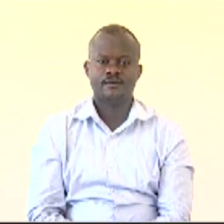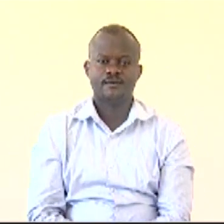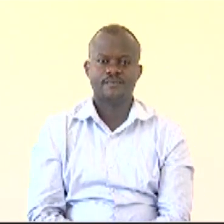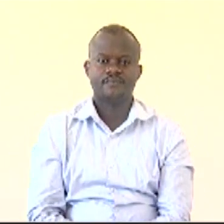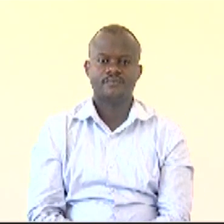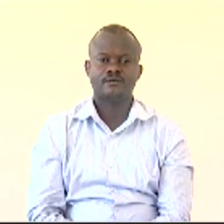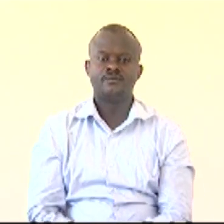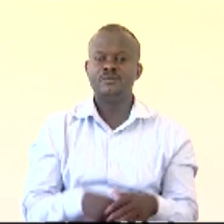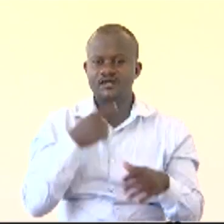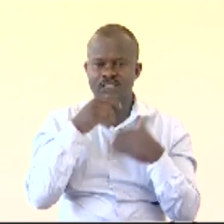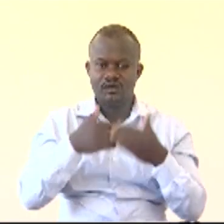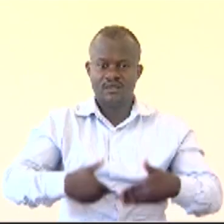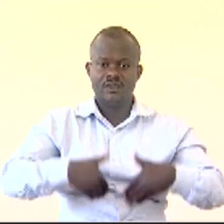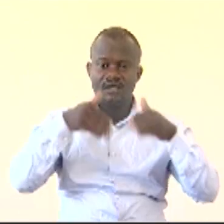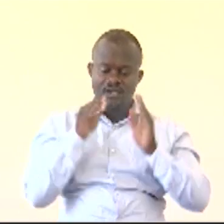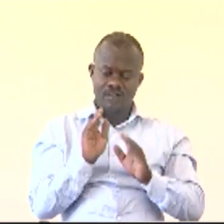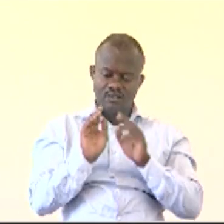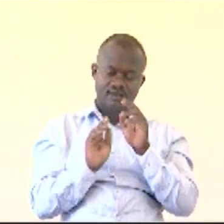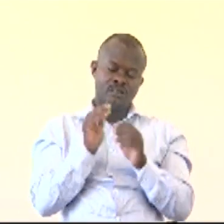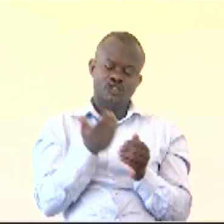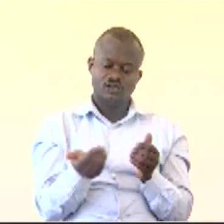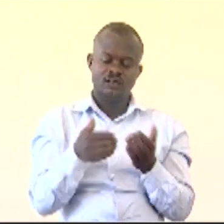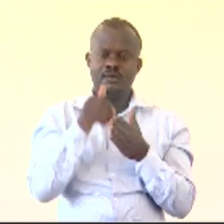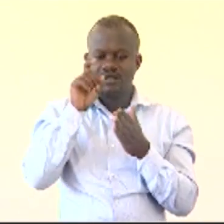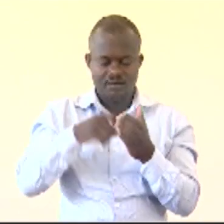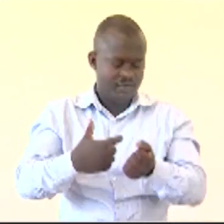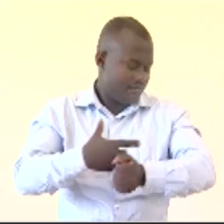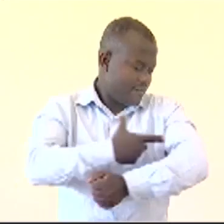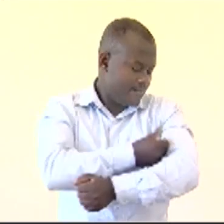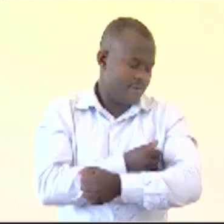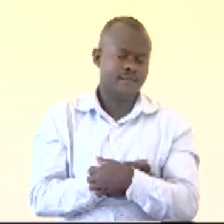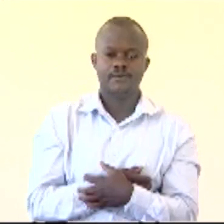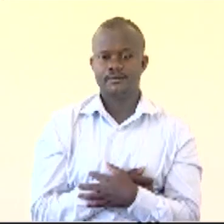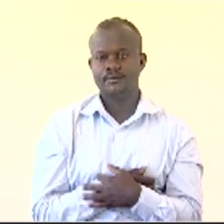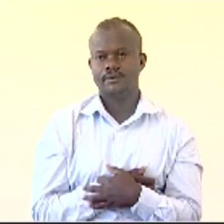So young children should be vaccinated.